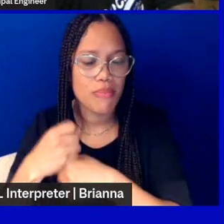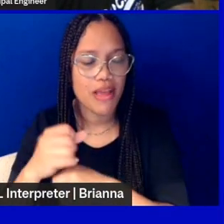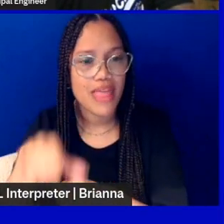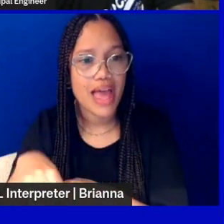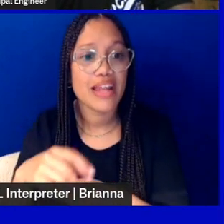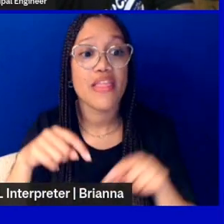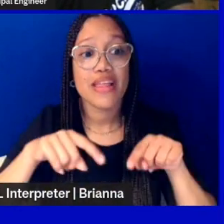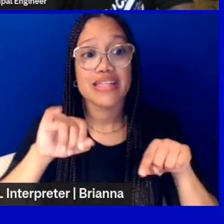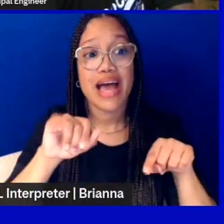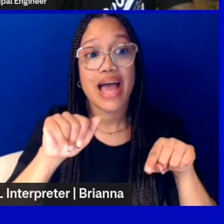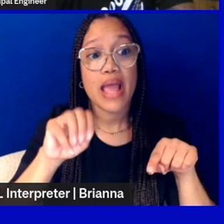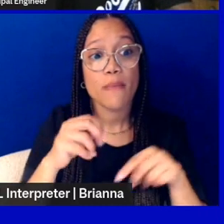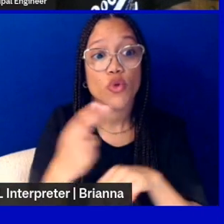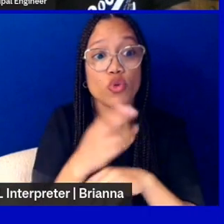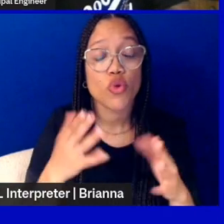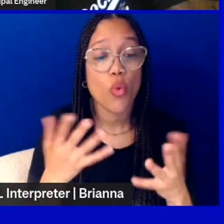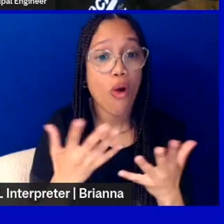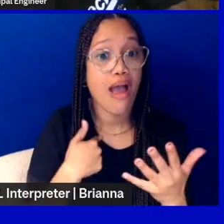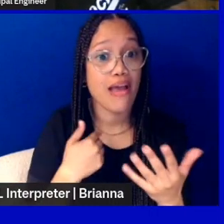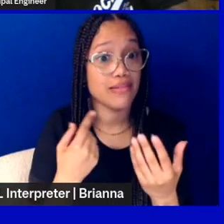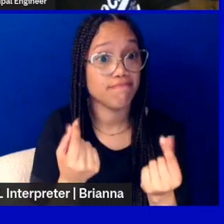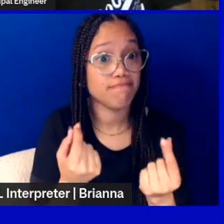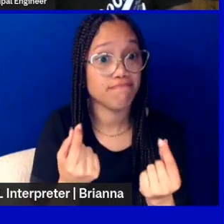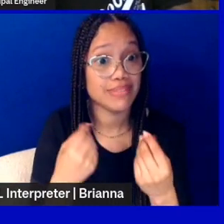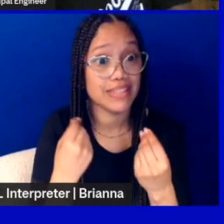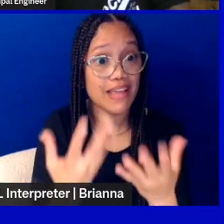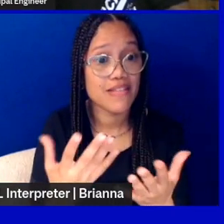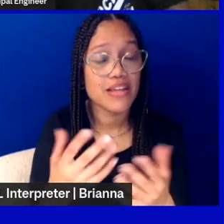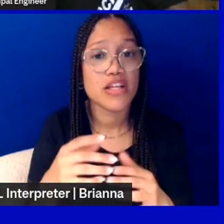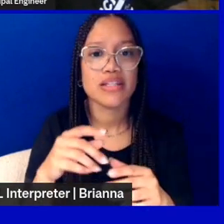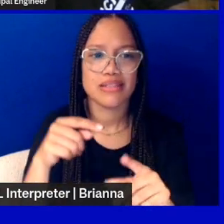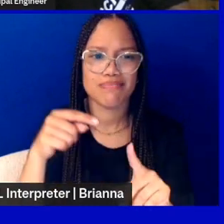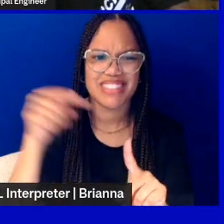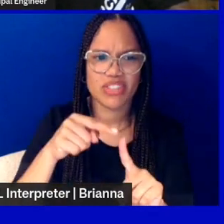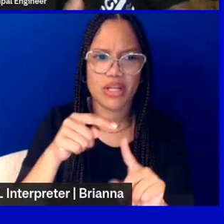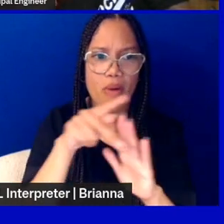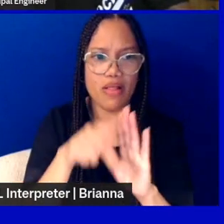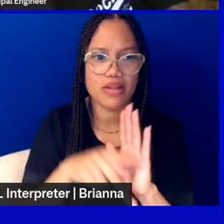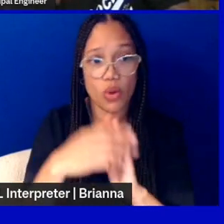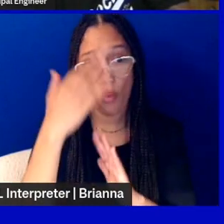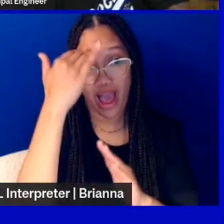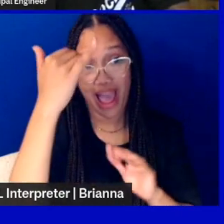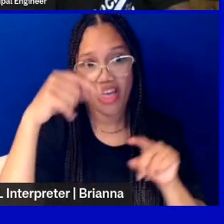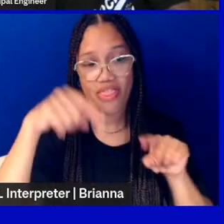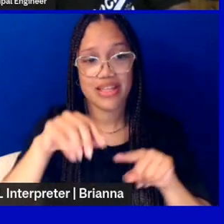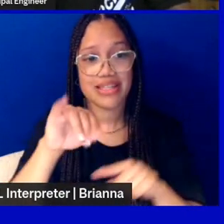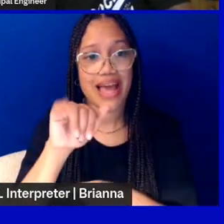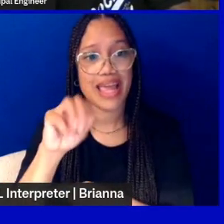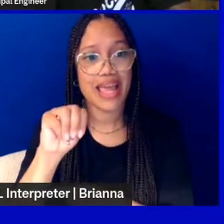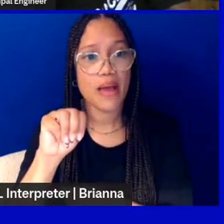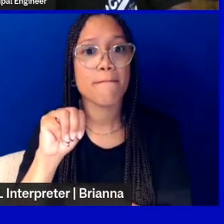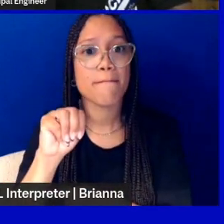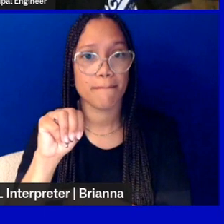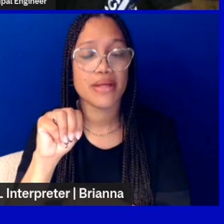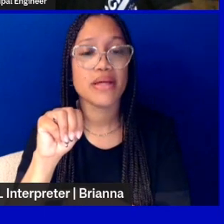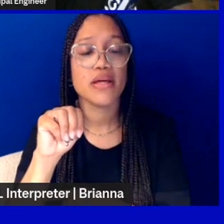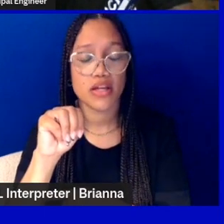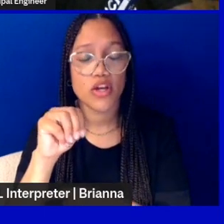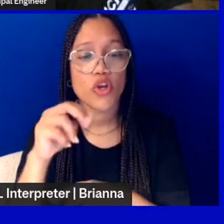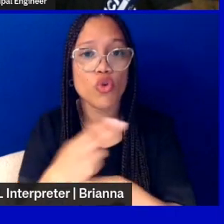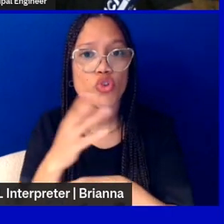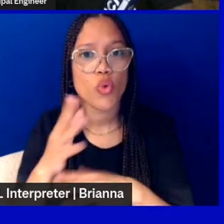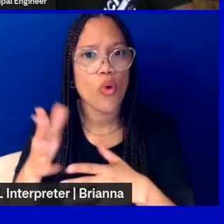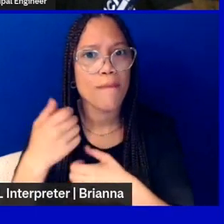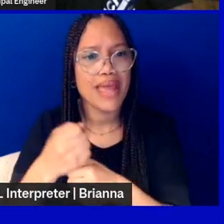IAM user, what I have given here is the certain policies, because this IAM user is going to create some temporary credentials. So I've